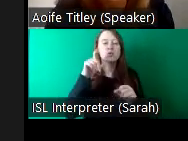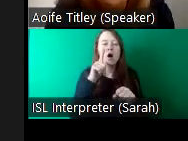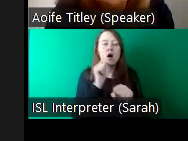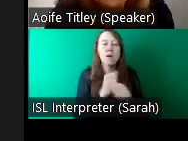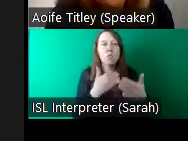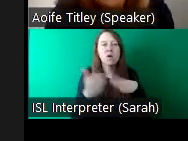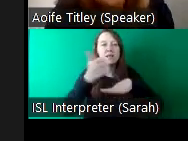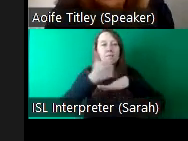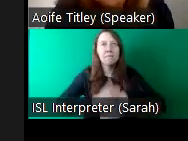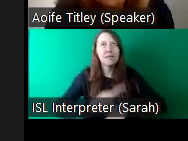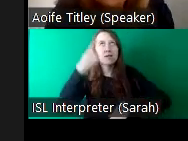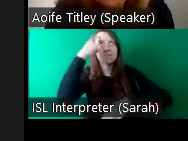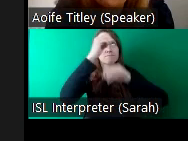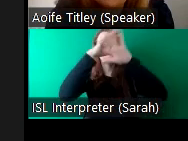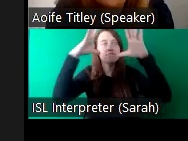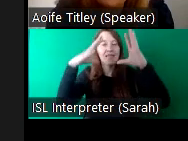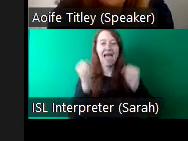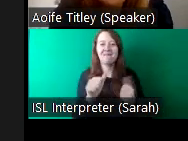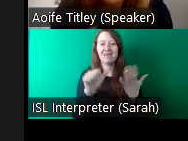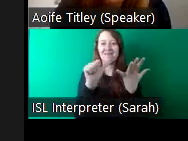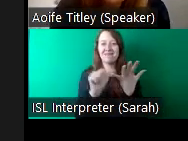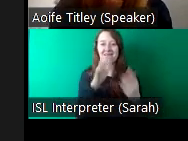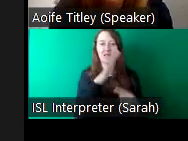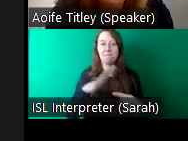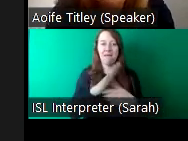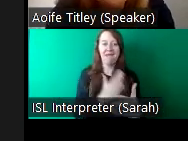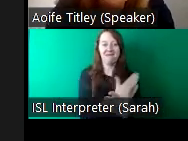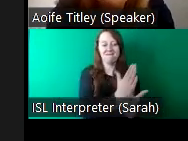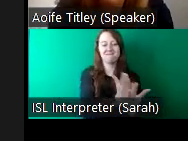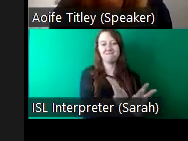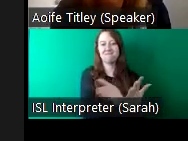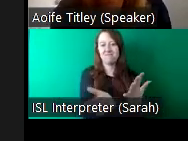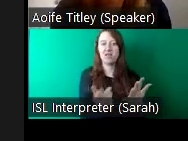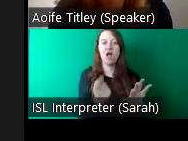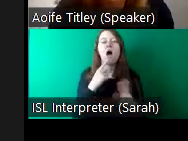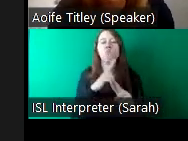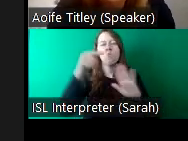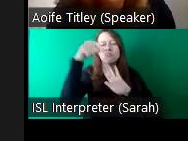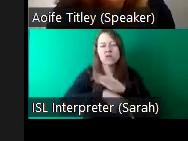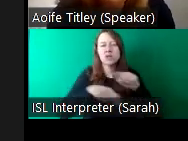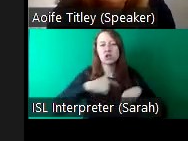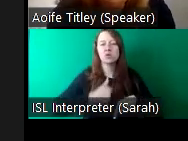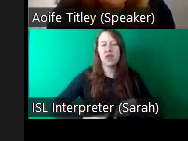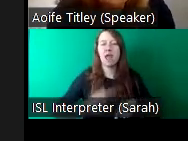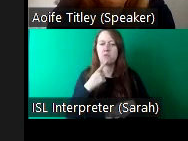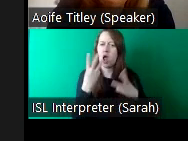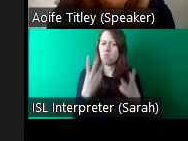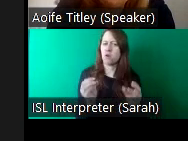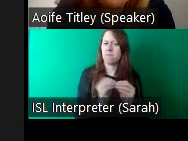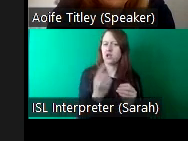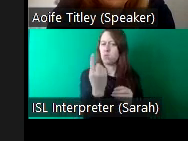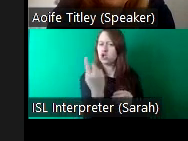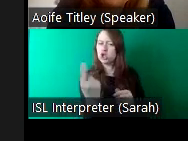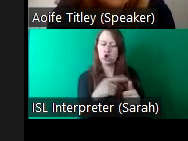kind of 6 main tenets of critical race theory. Again, I'm not going to go into all of them today, but just to focus on 1 or 2, which I think would be very relevant for